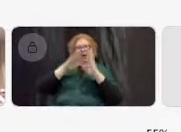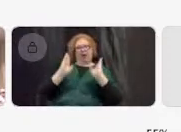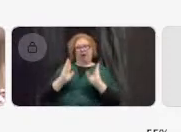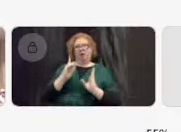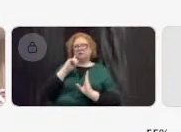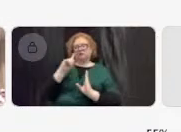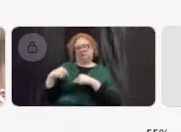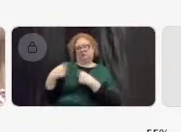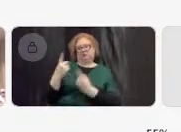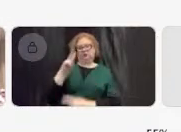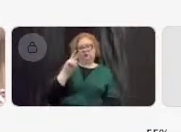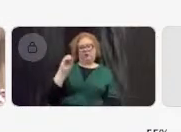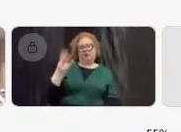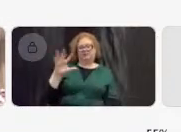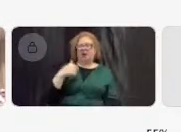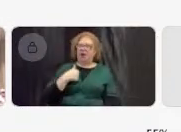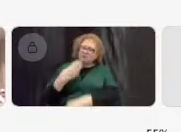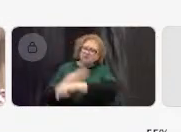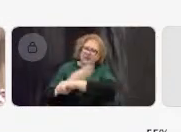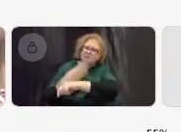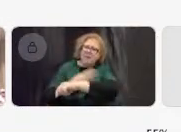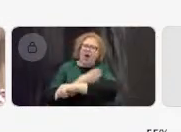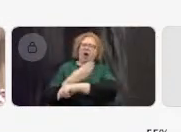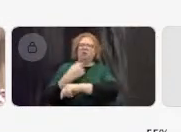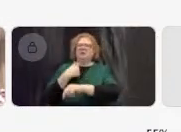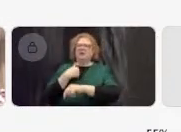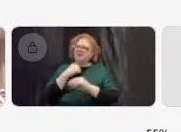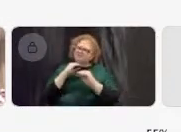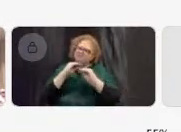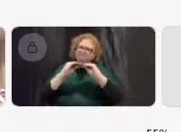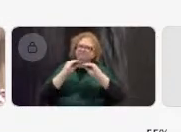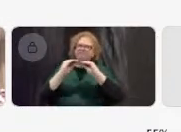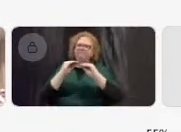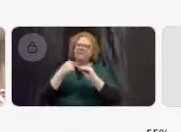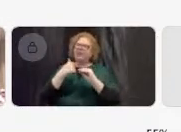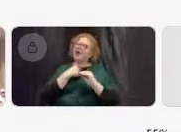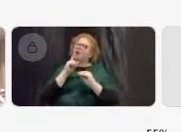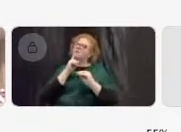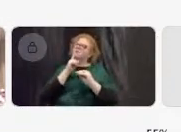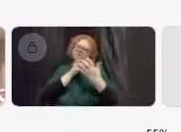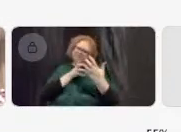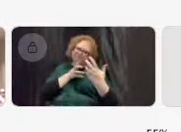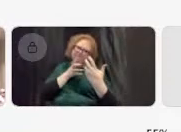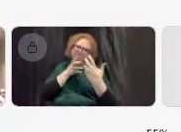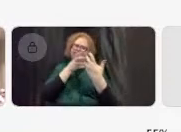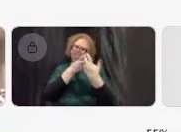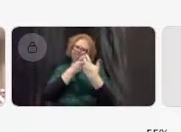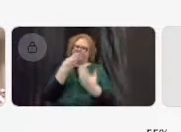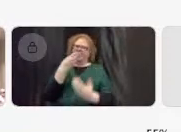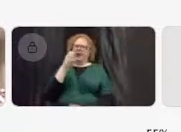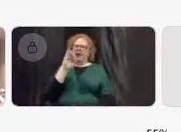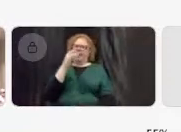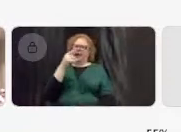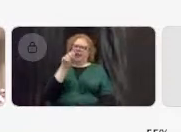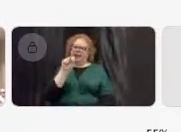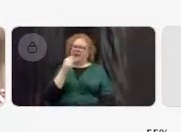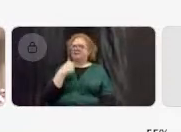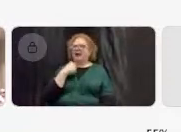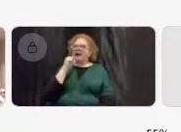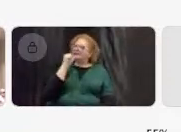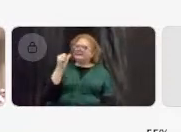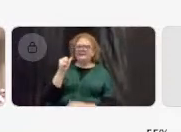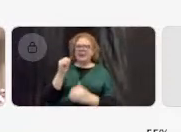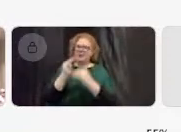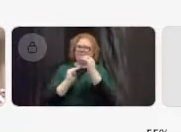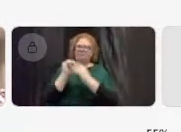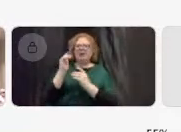remodeled it and renovated it and stayed true to the Heights. I didn't build a McMansion. I didn't do that. I enlarged